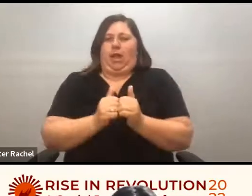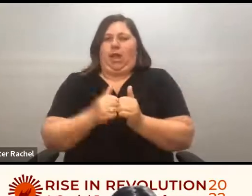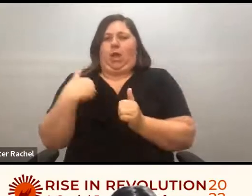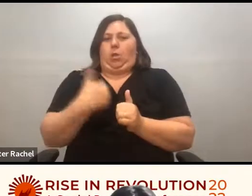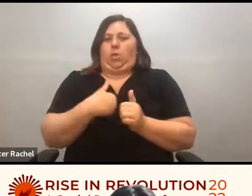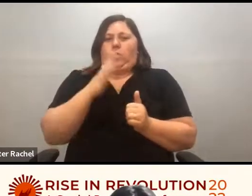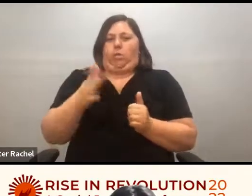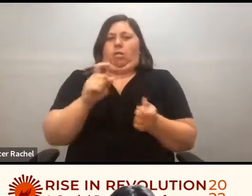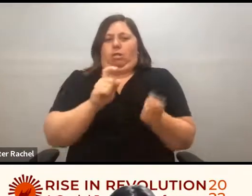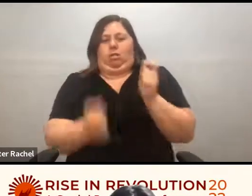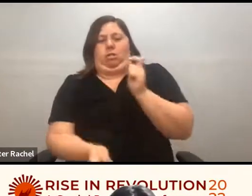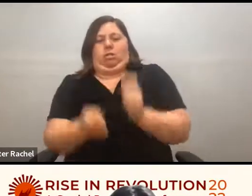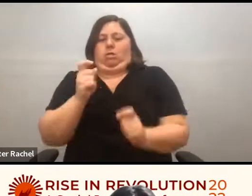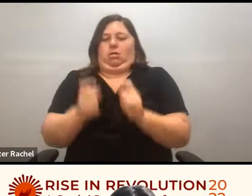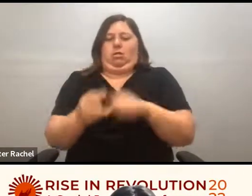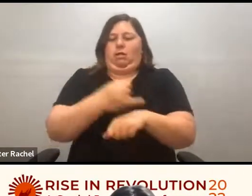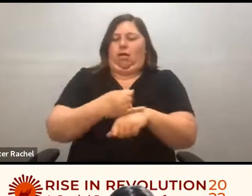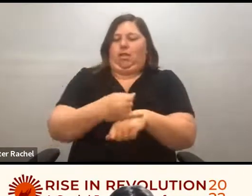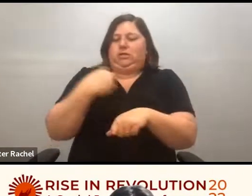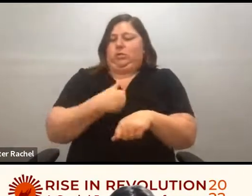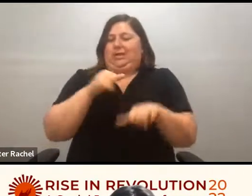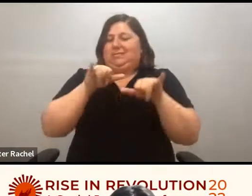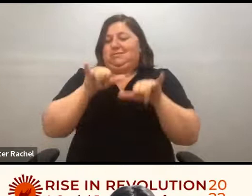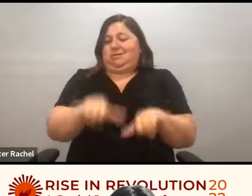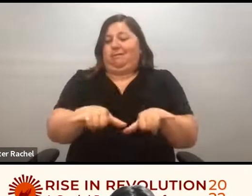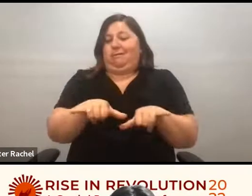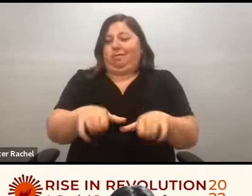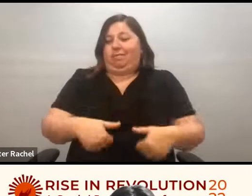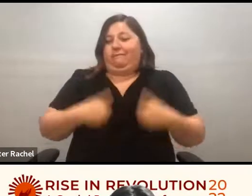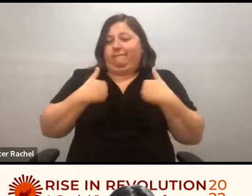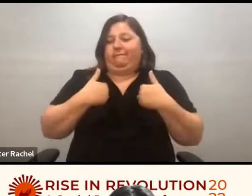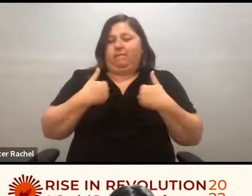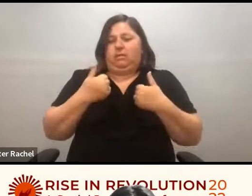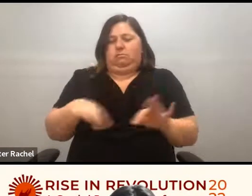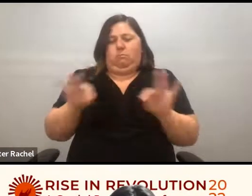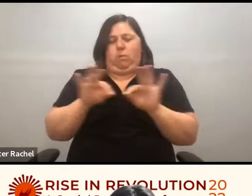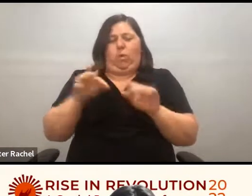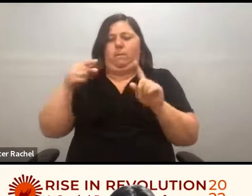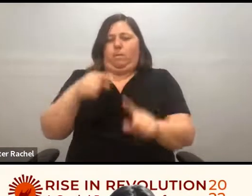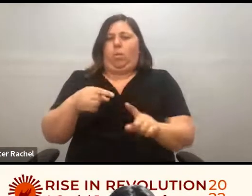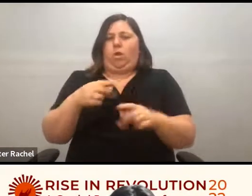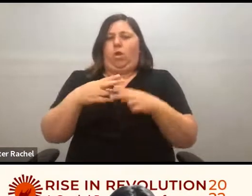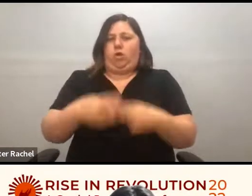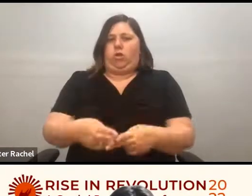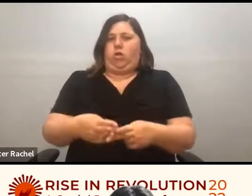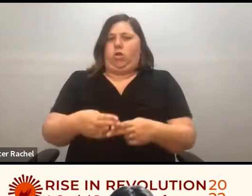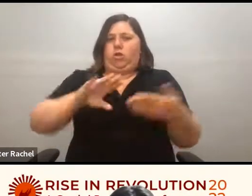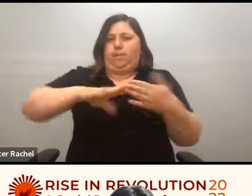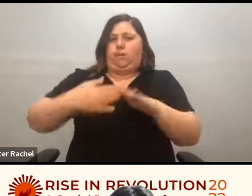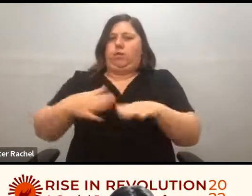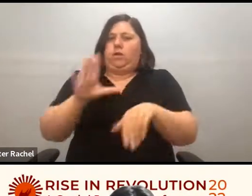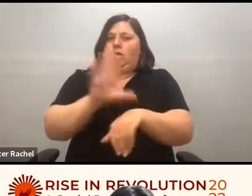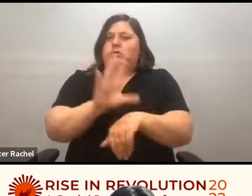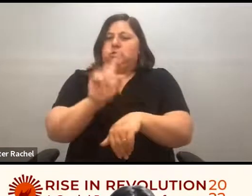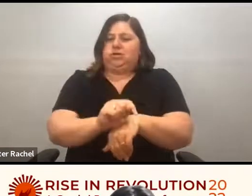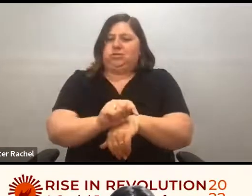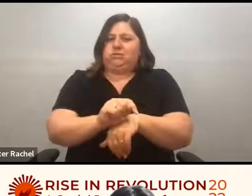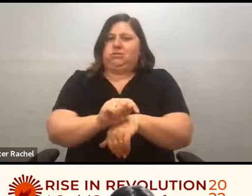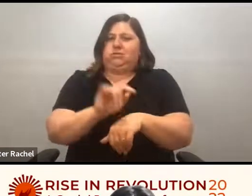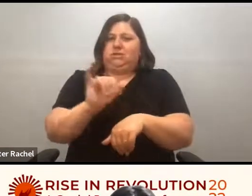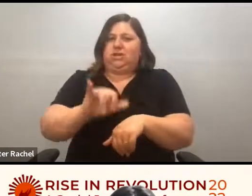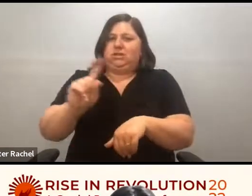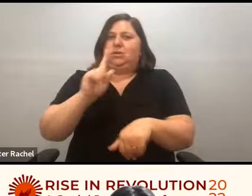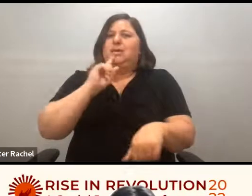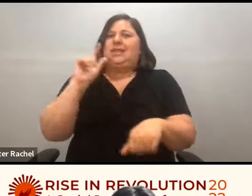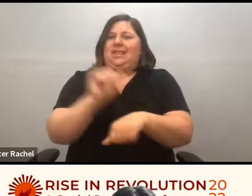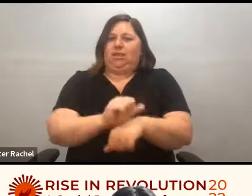adjust these islands so that we can stay in it. A core component is something called the community consultations. And that's where we're going to literally